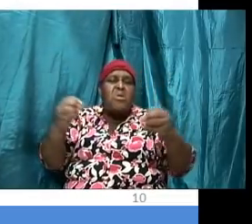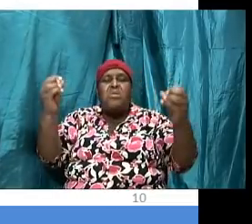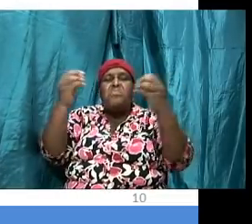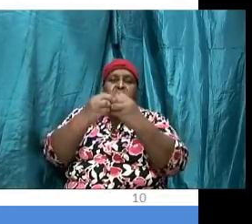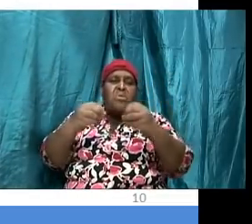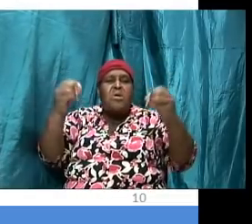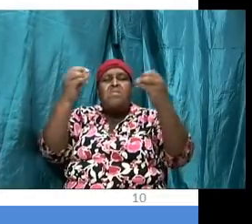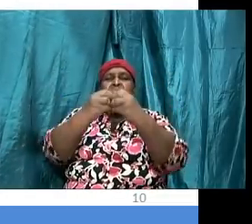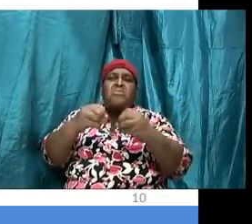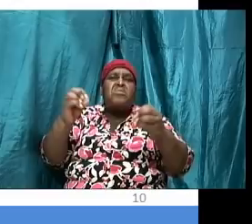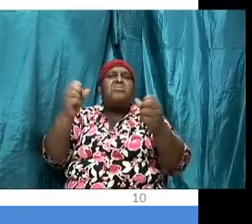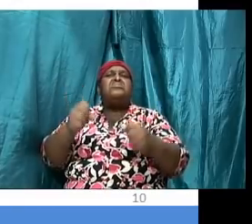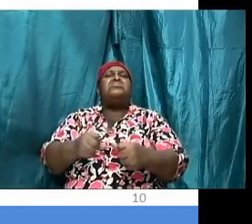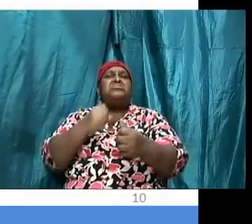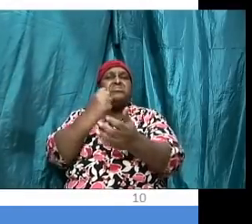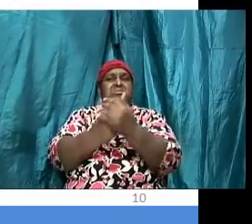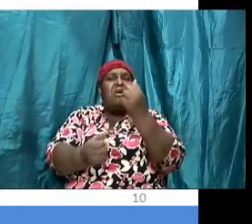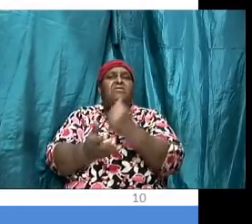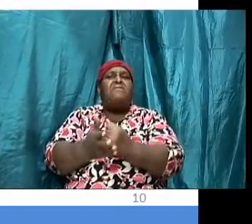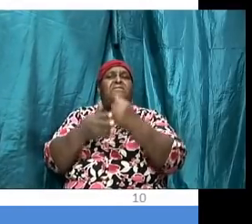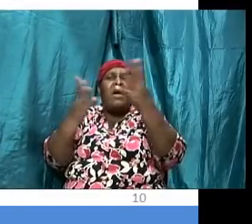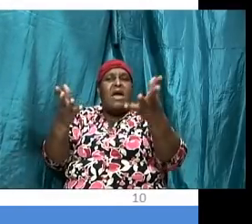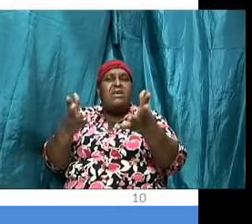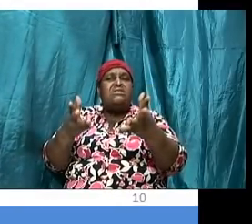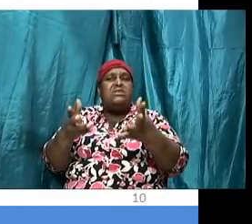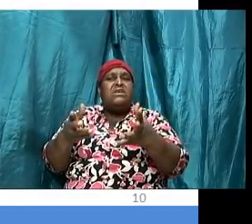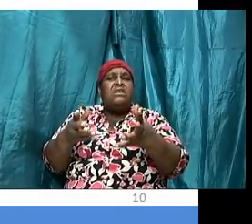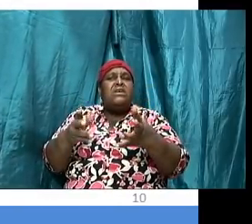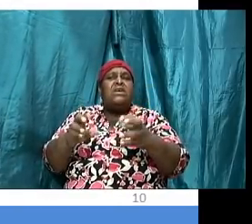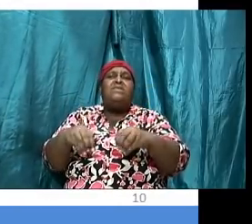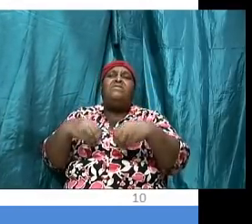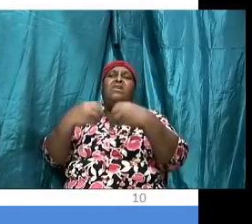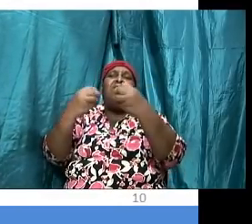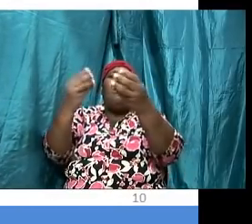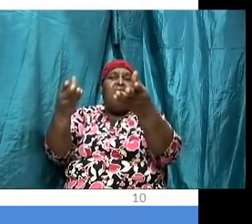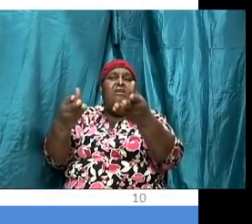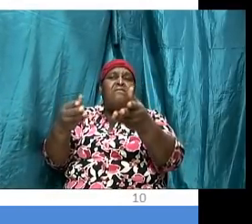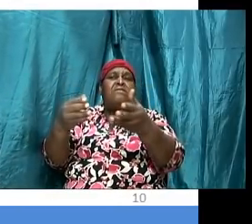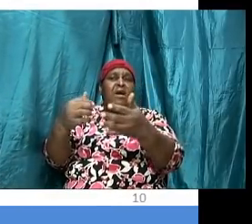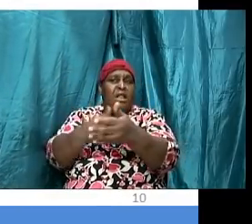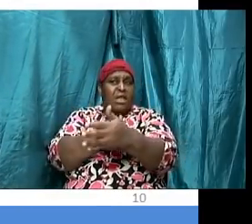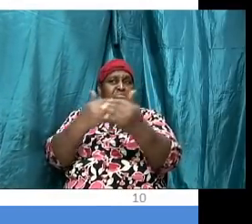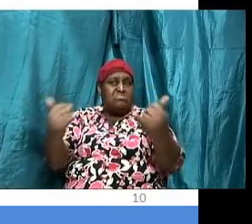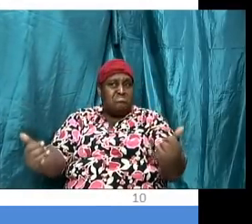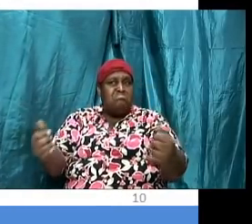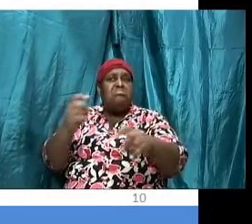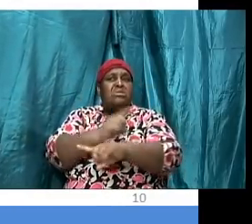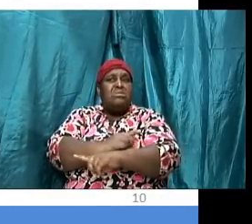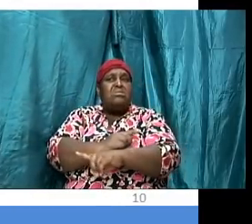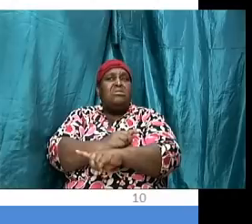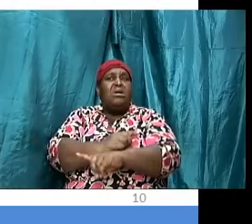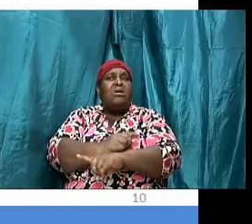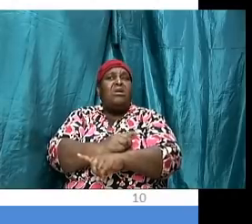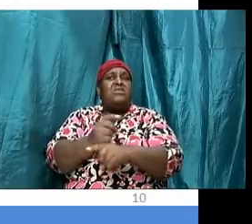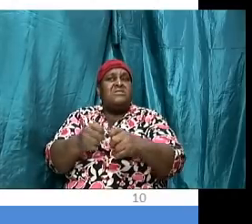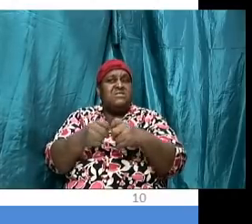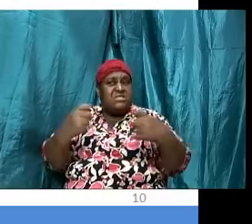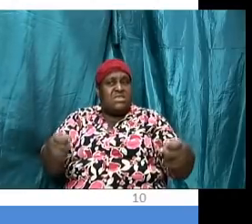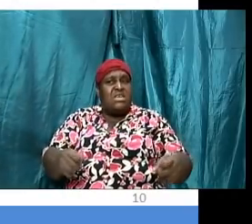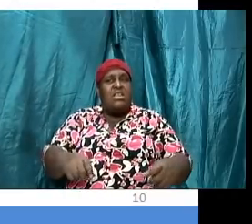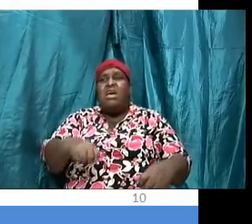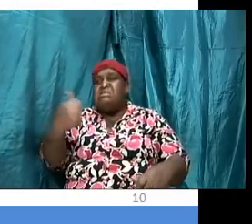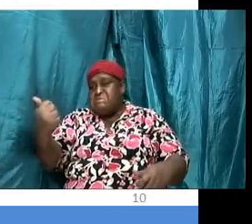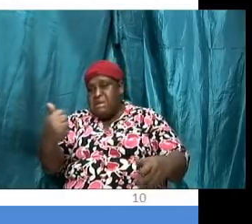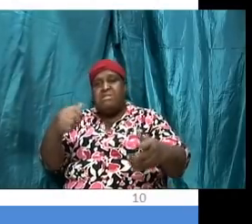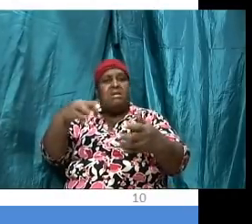sacrifices. If you offer the lamb today, amen, and you committed sin, there's going to need another